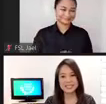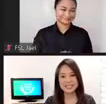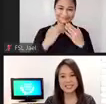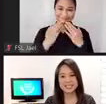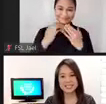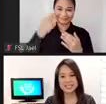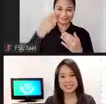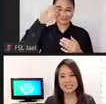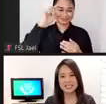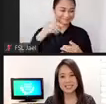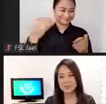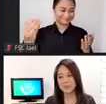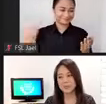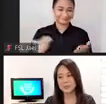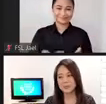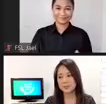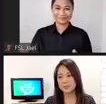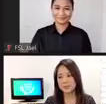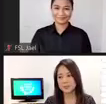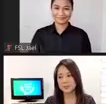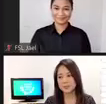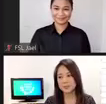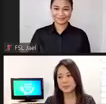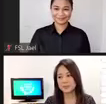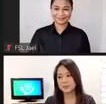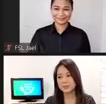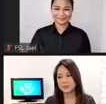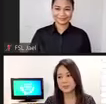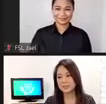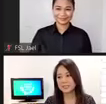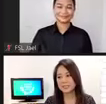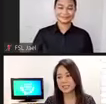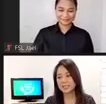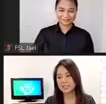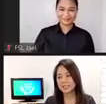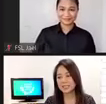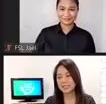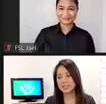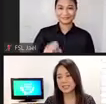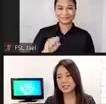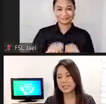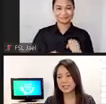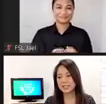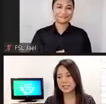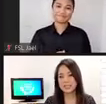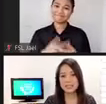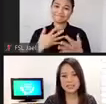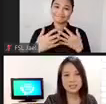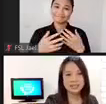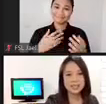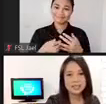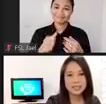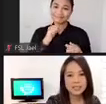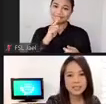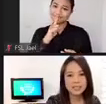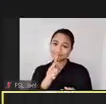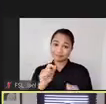not sure if you all can see me already. My video is on and I'm unmuted. So